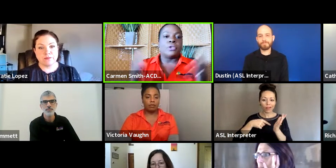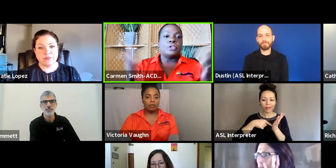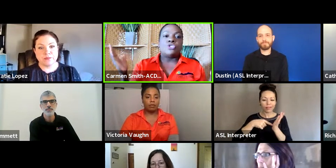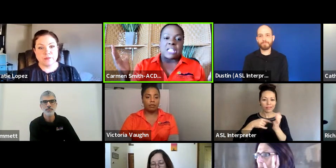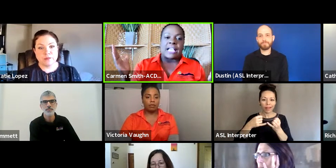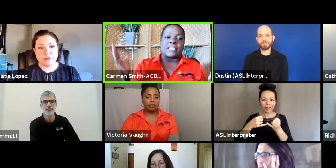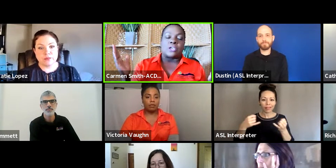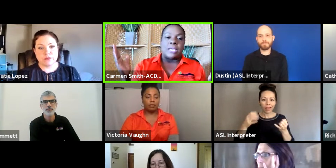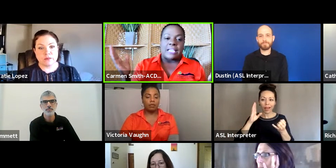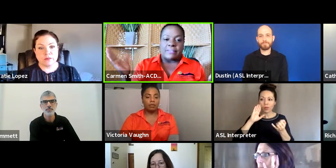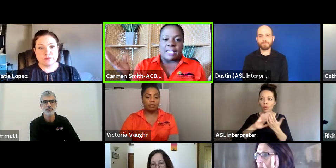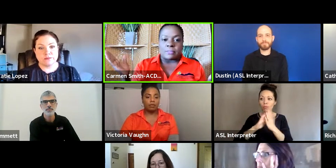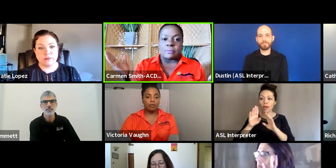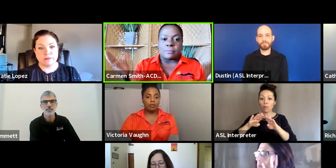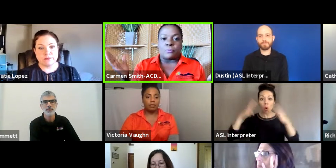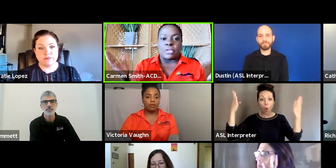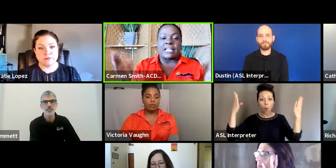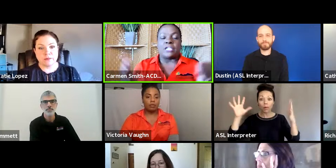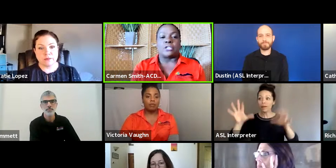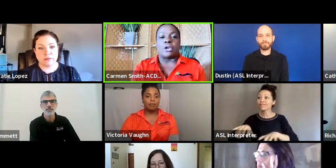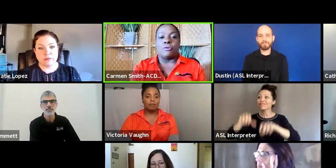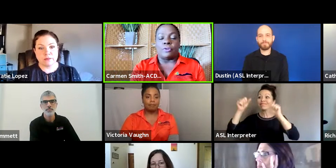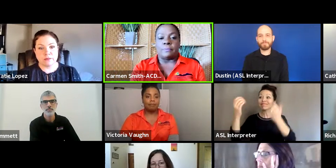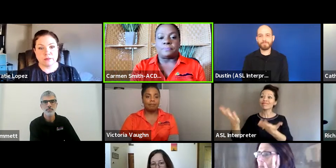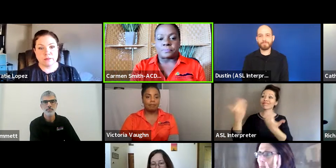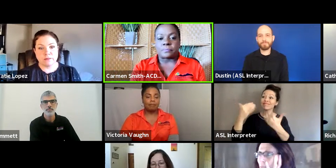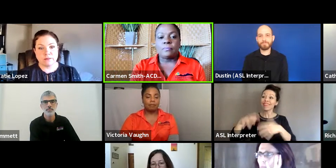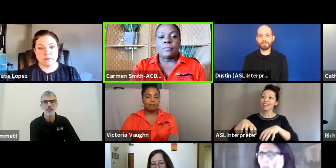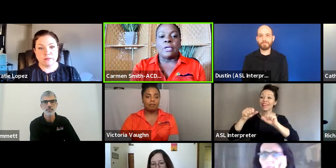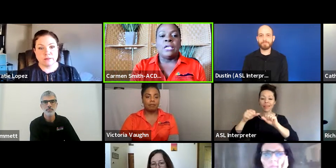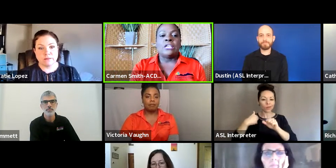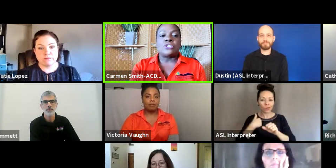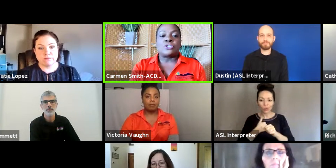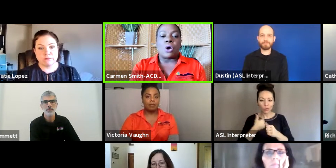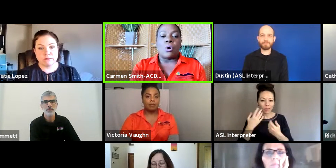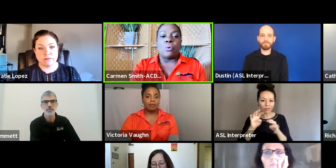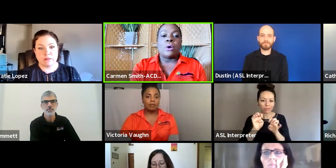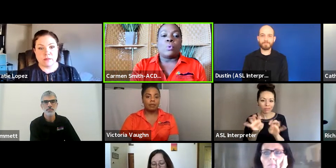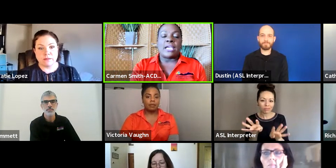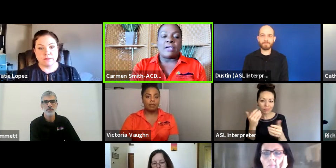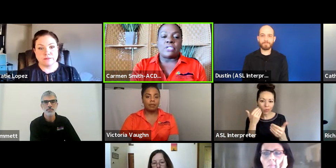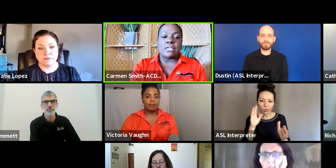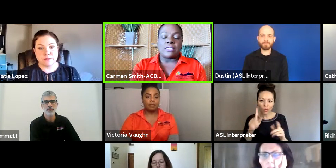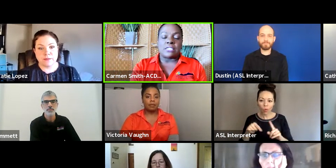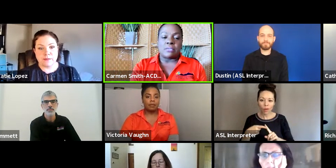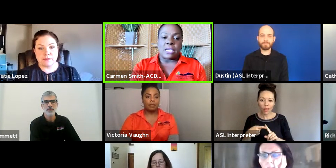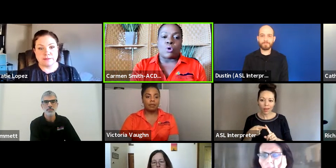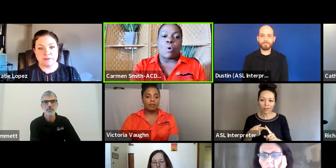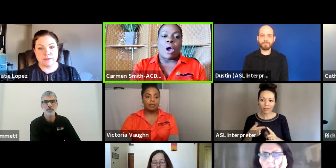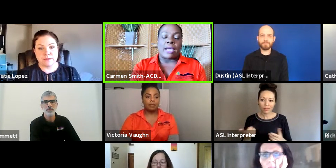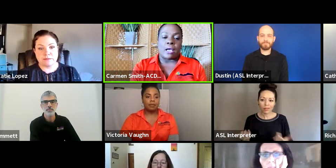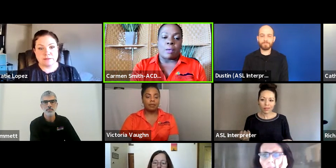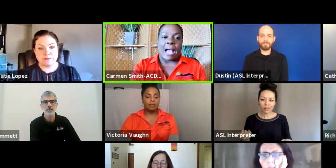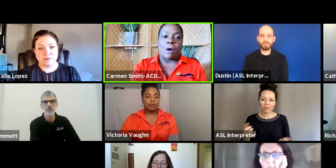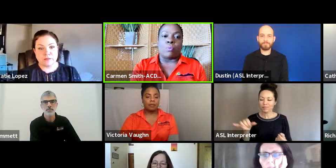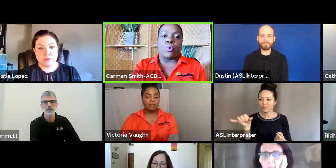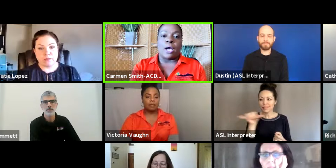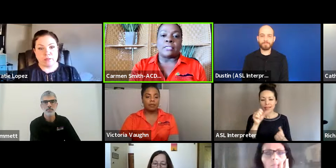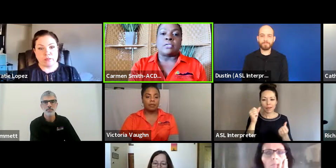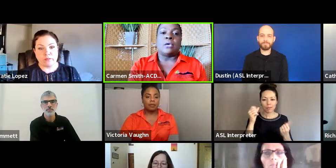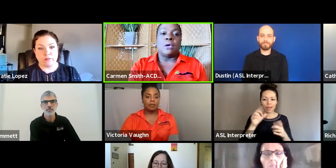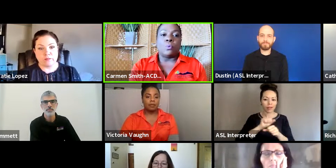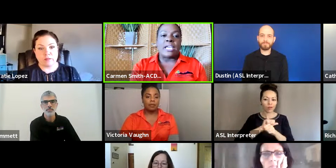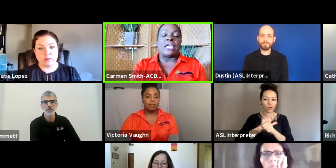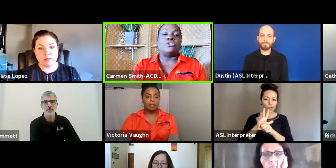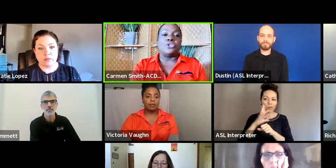becoming available, just like so many things related to COVID. So we have done some inquiring